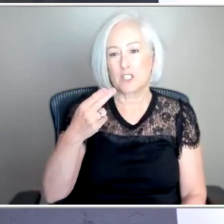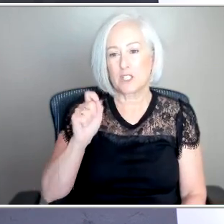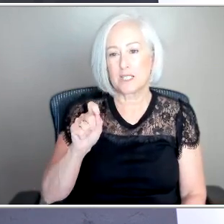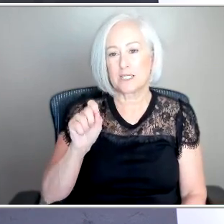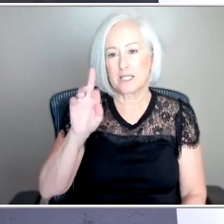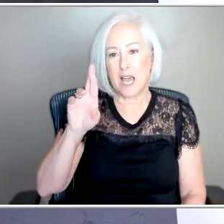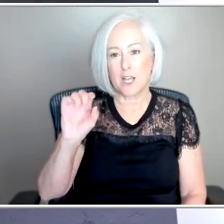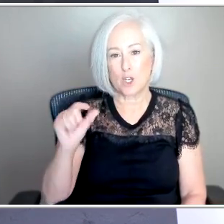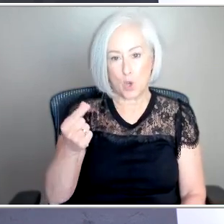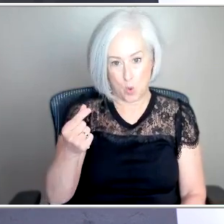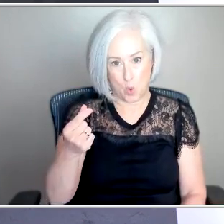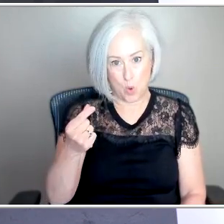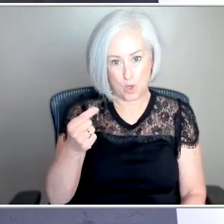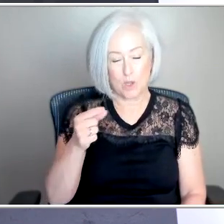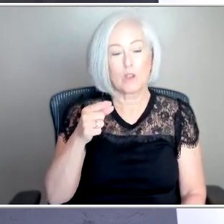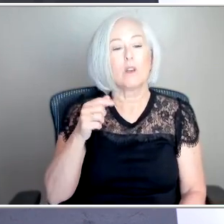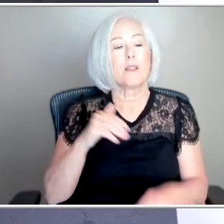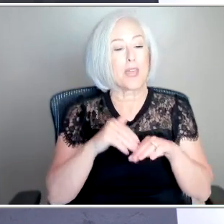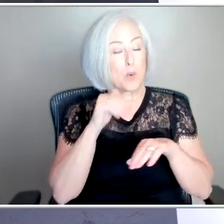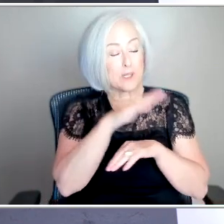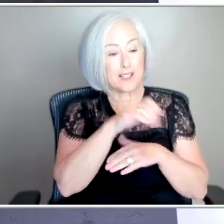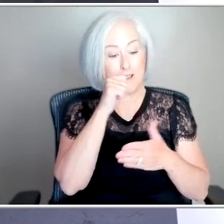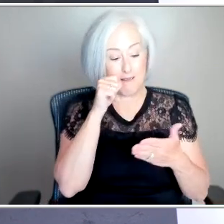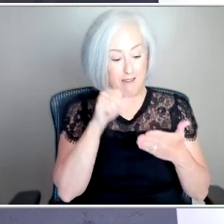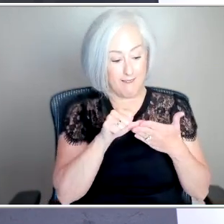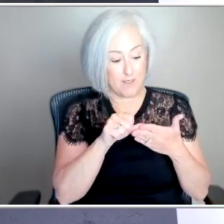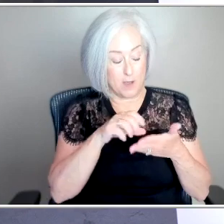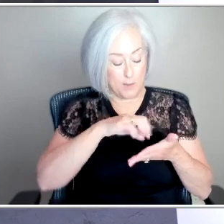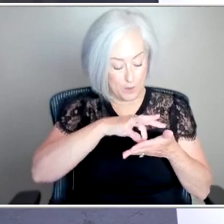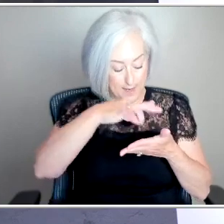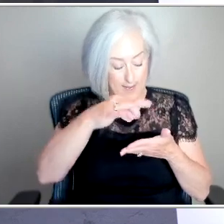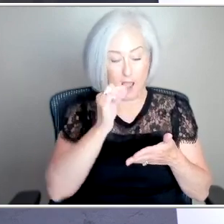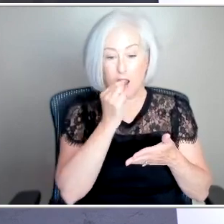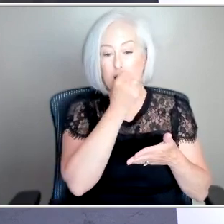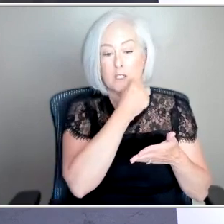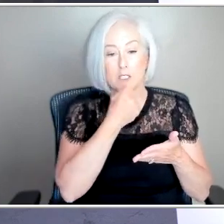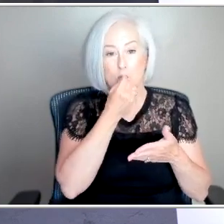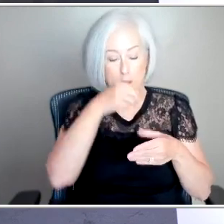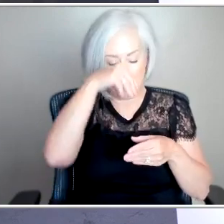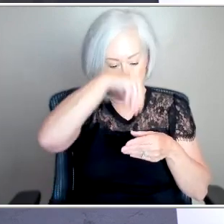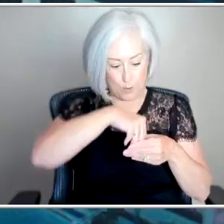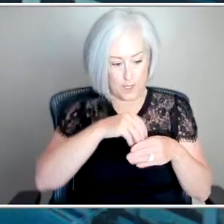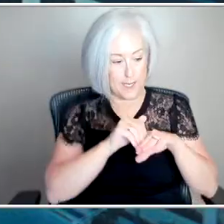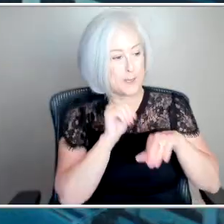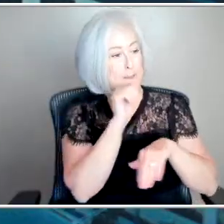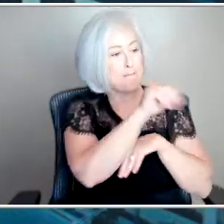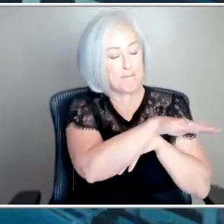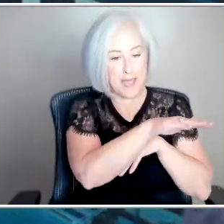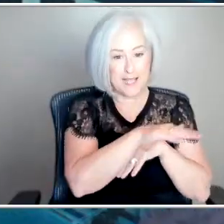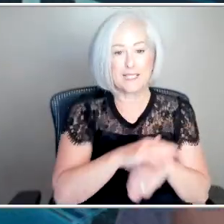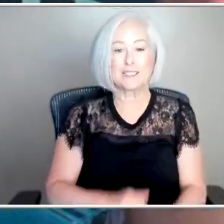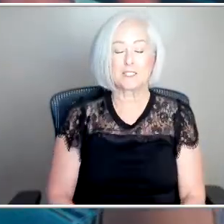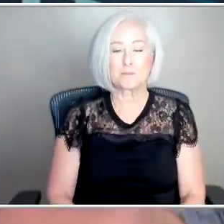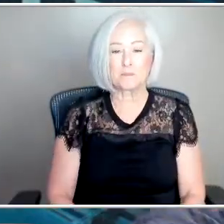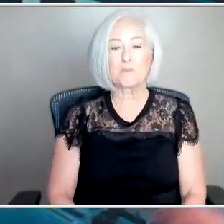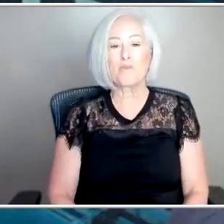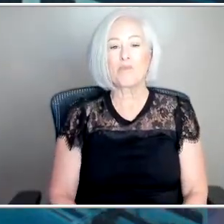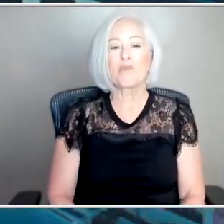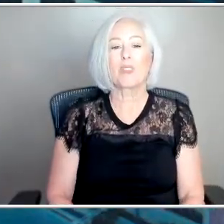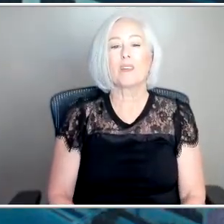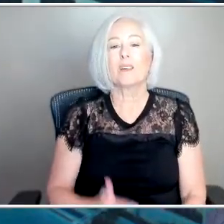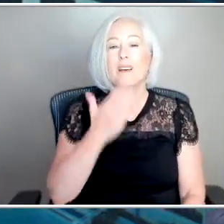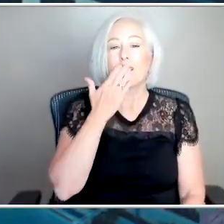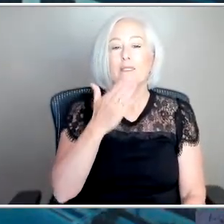on the registry. Yes, yes. And I would like to thank also everybody from the other hospital to